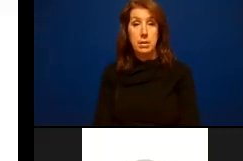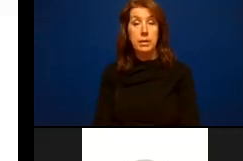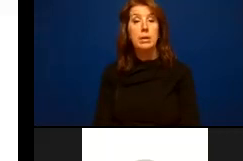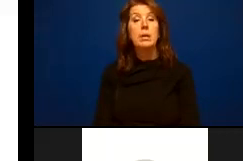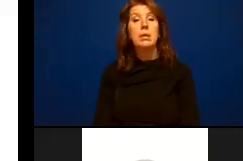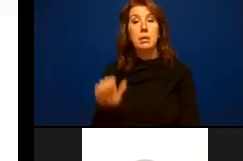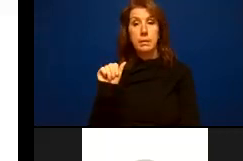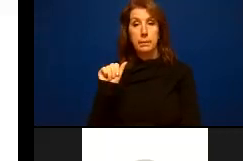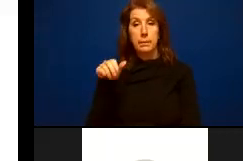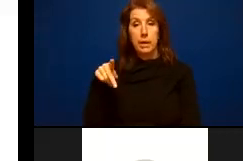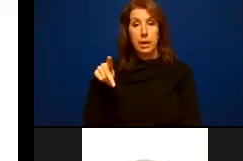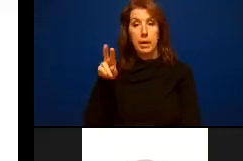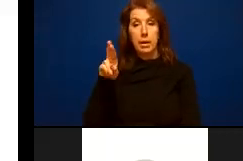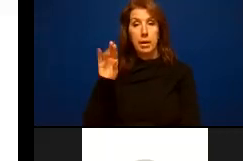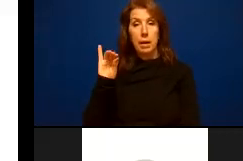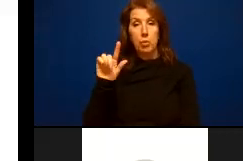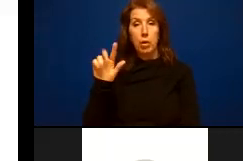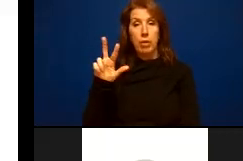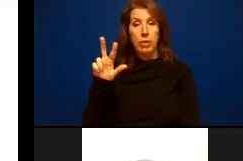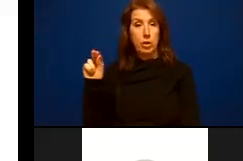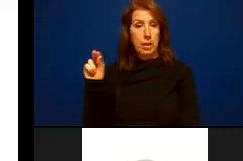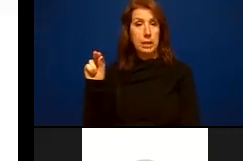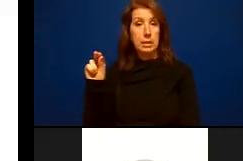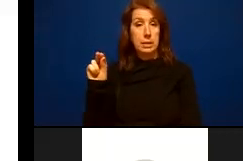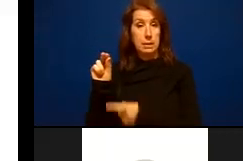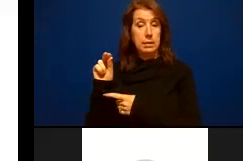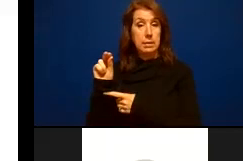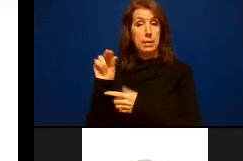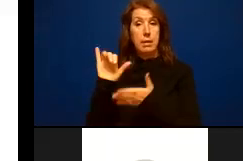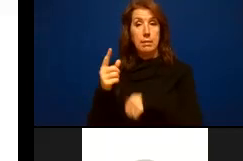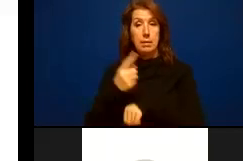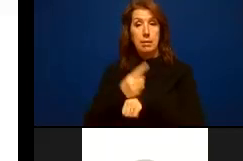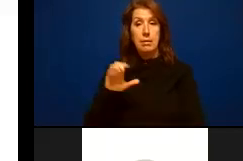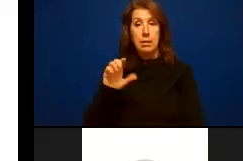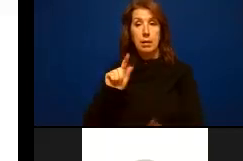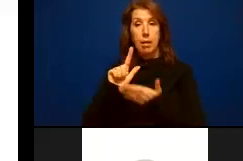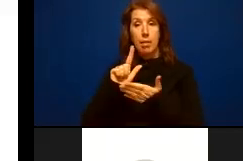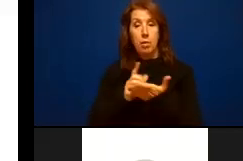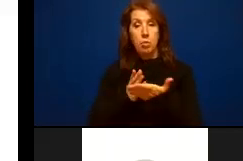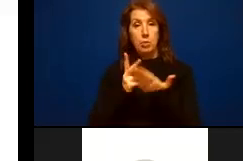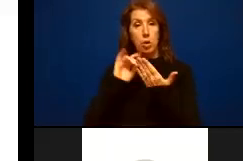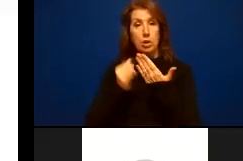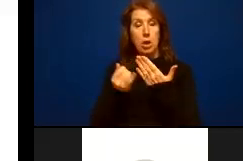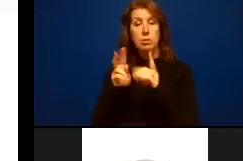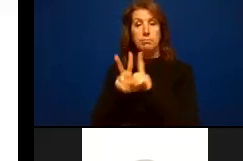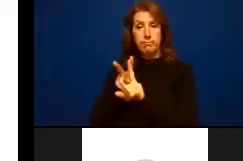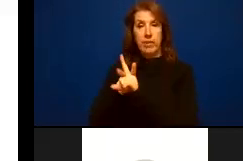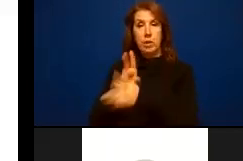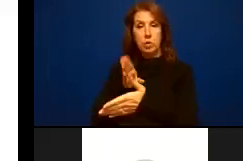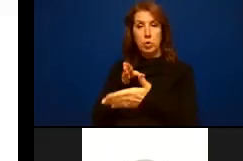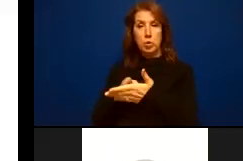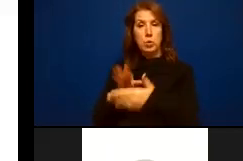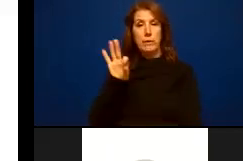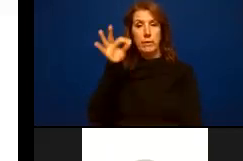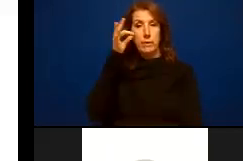On April 30th was the date that Connecticut Legal Rights Project filed its lawsuit in federal district